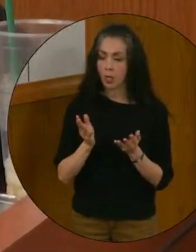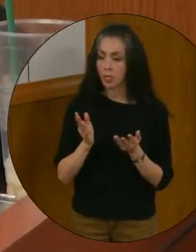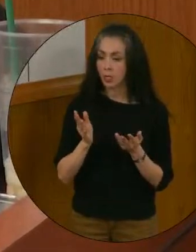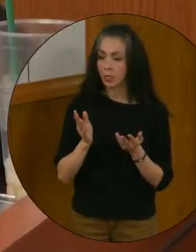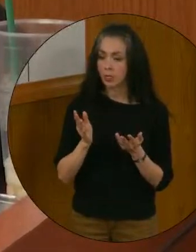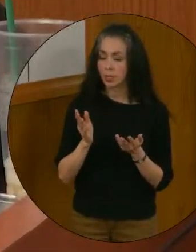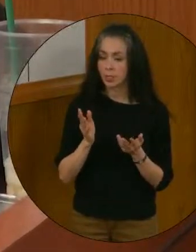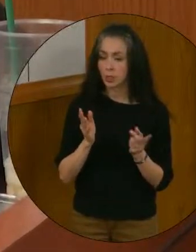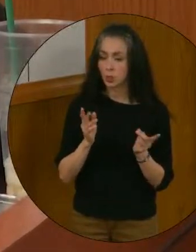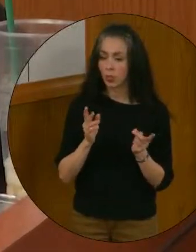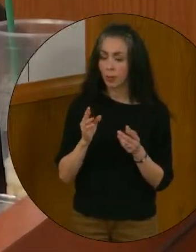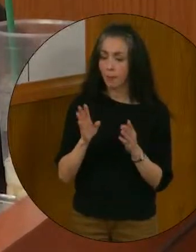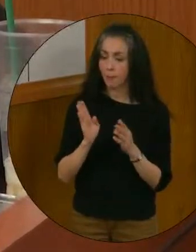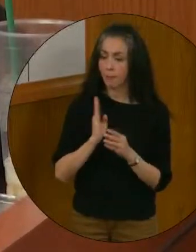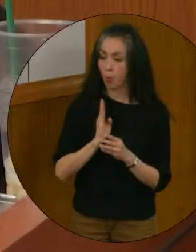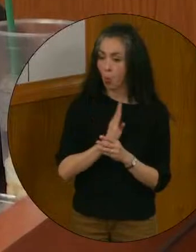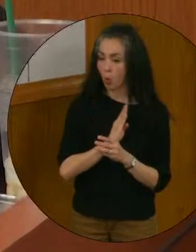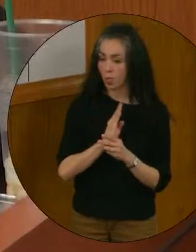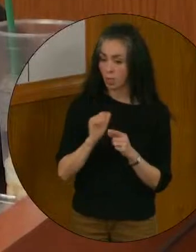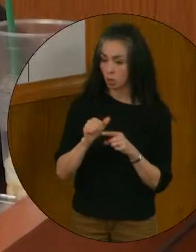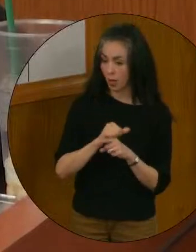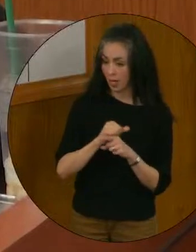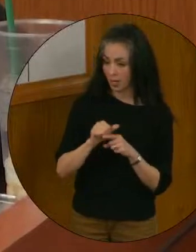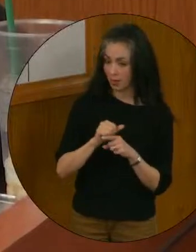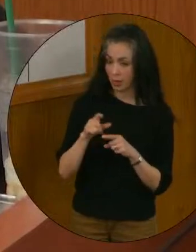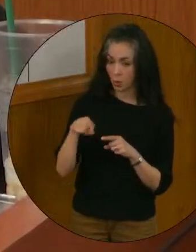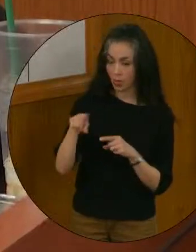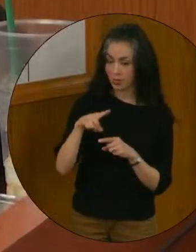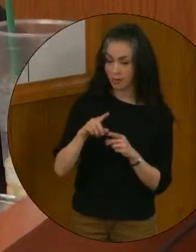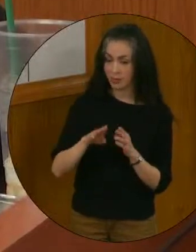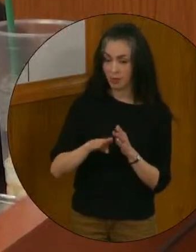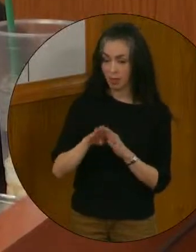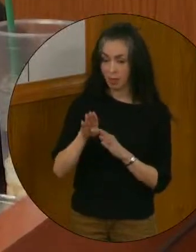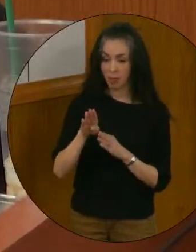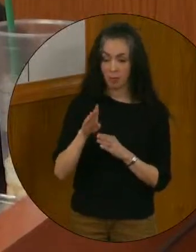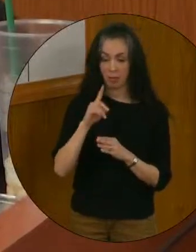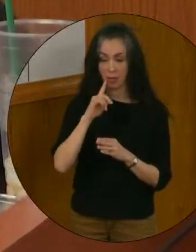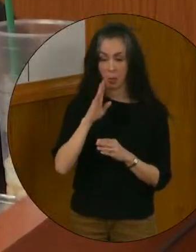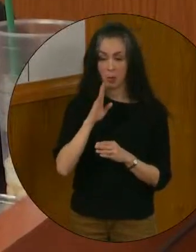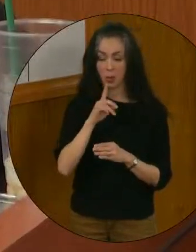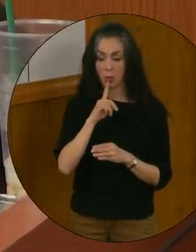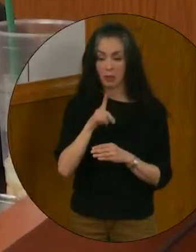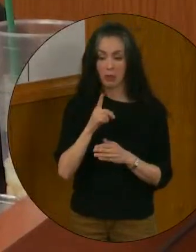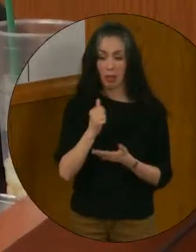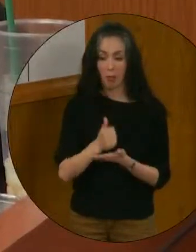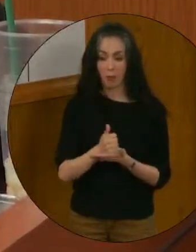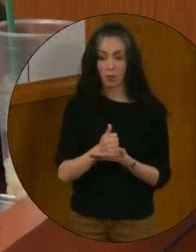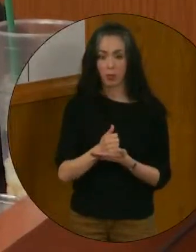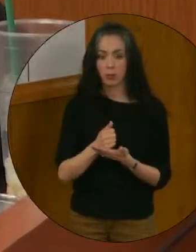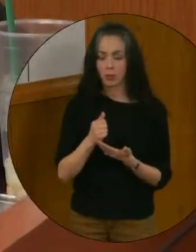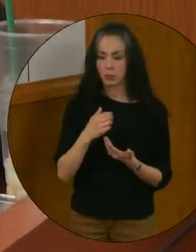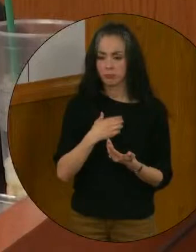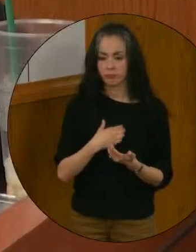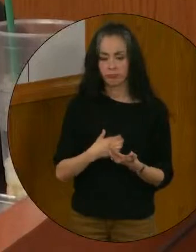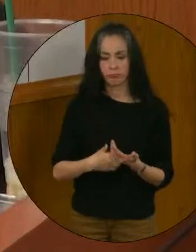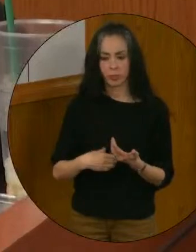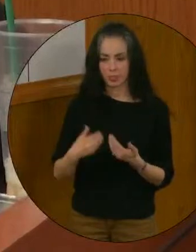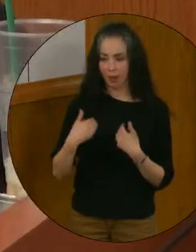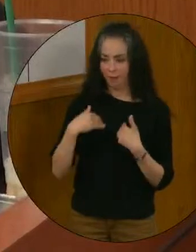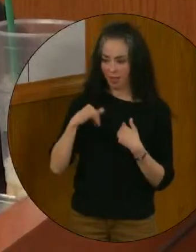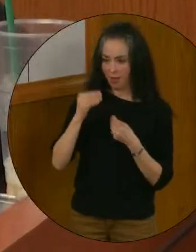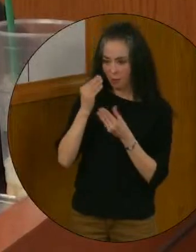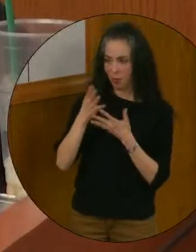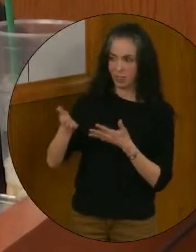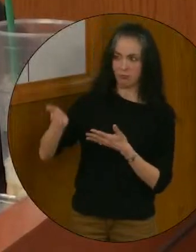the board training that you guys have developed. I think this would actually be really helpful. It would have been helpful for me, but I think